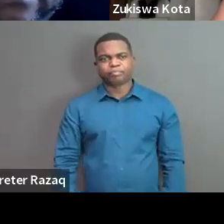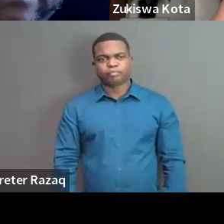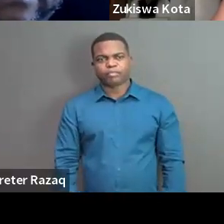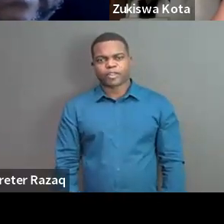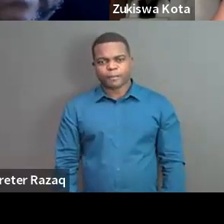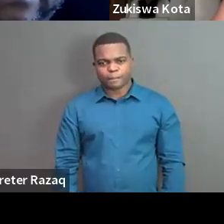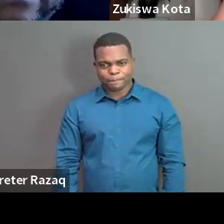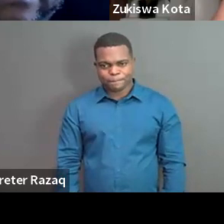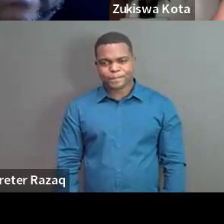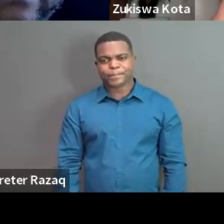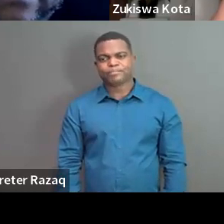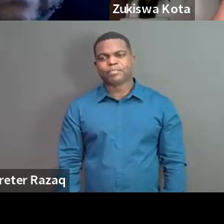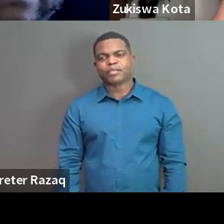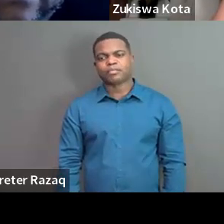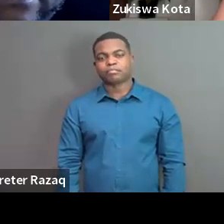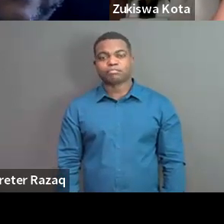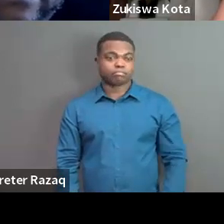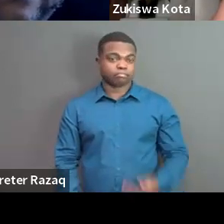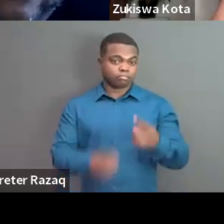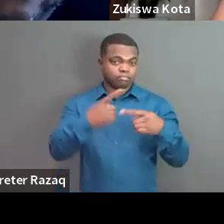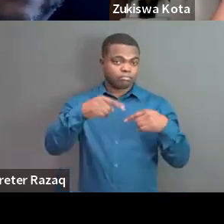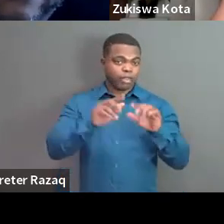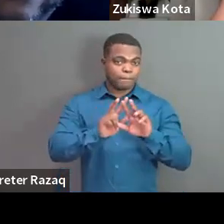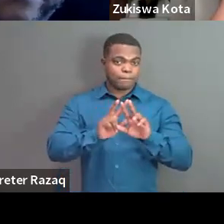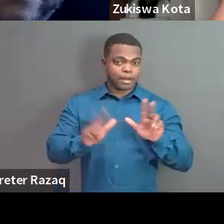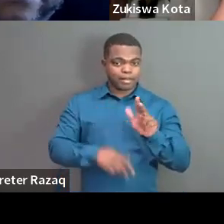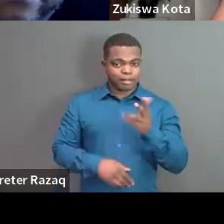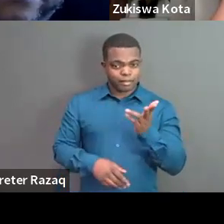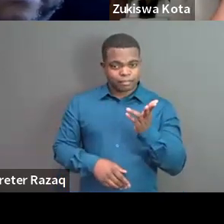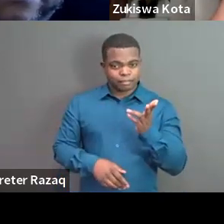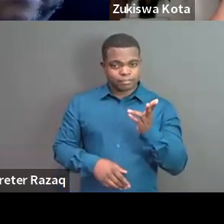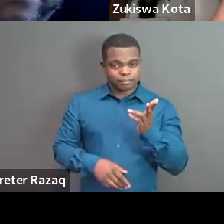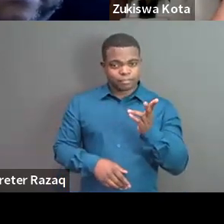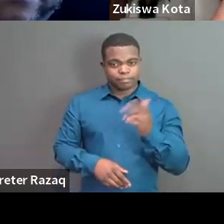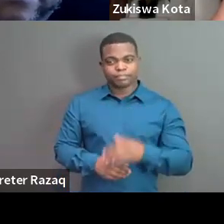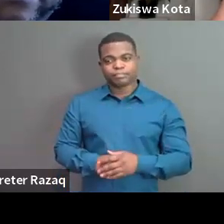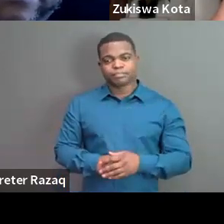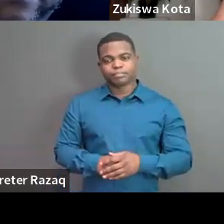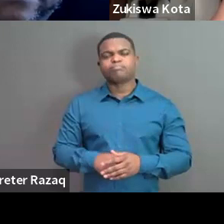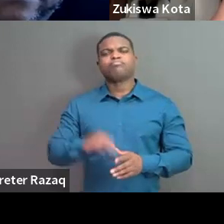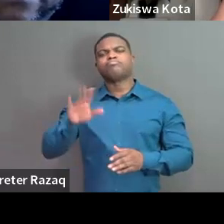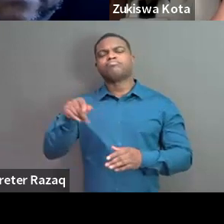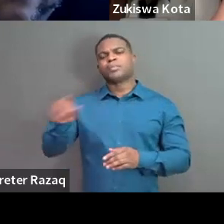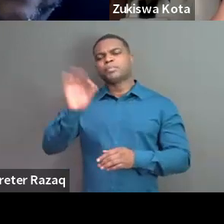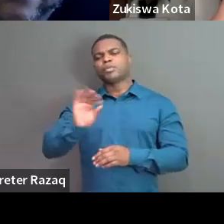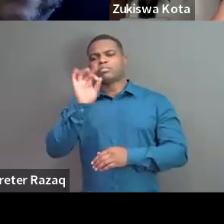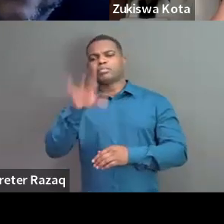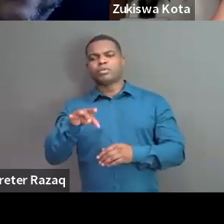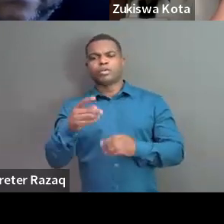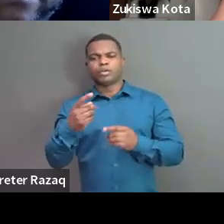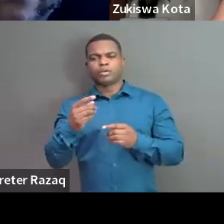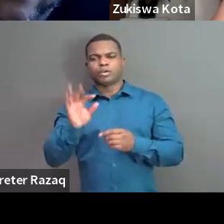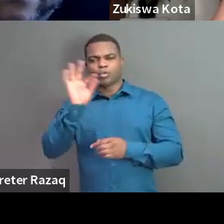in rural areas in Africa? I mean, this is probably quite a technical question, but what is the percentage of internet access in rural areas in